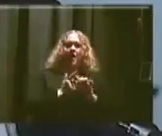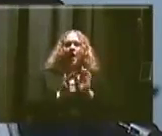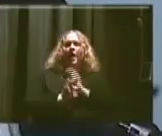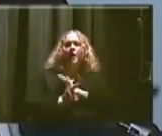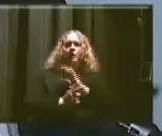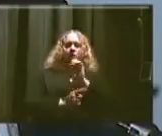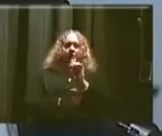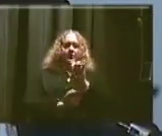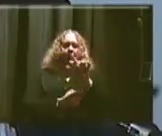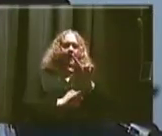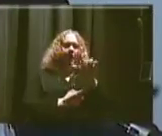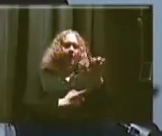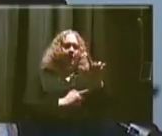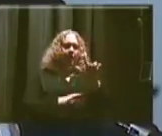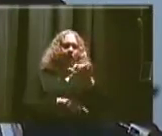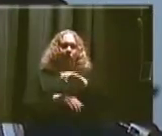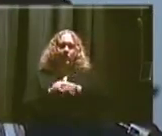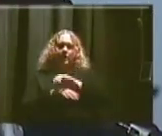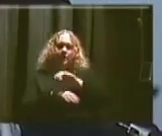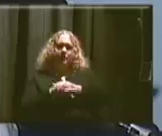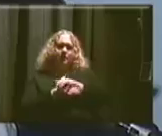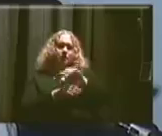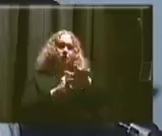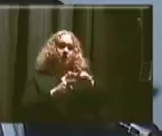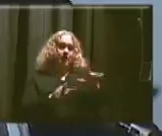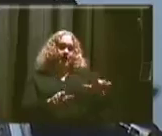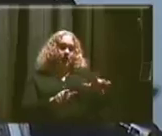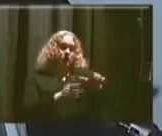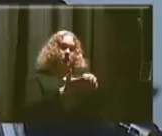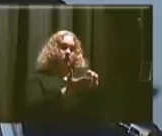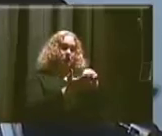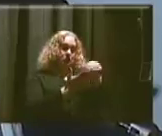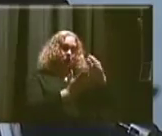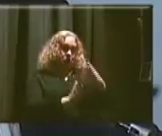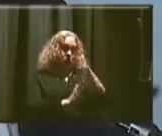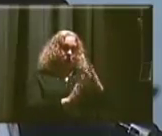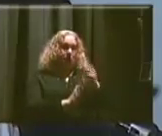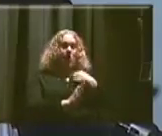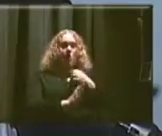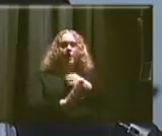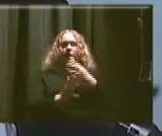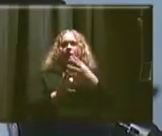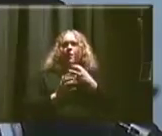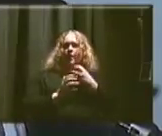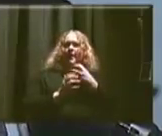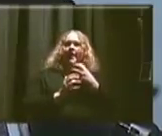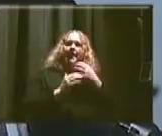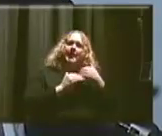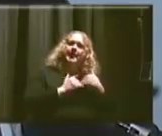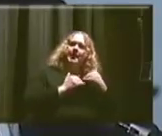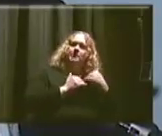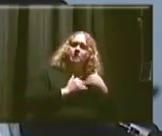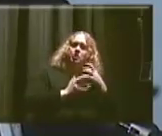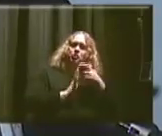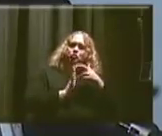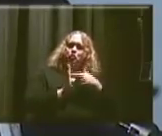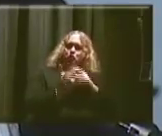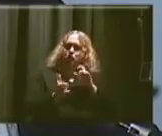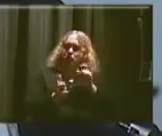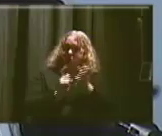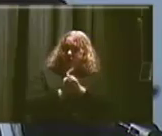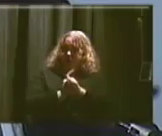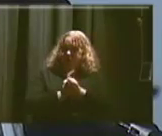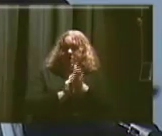is, we are asking for an accountability rule change in which if a student has